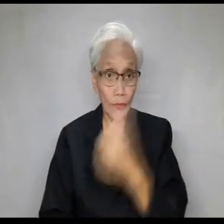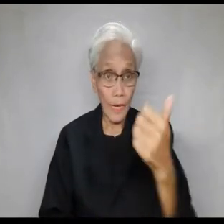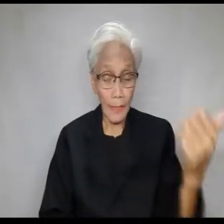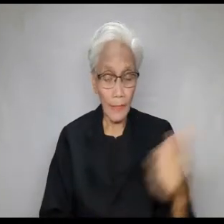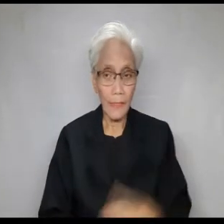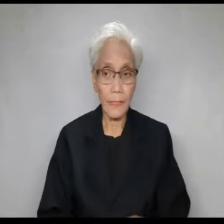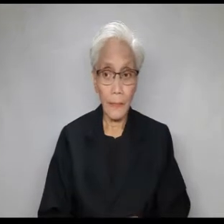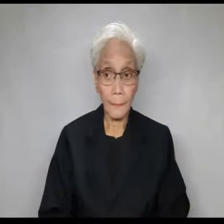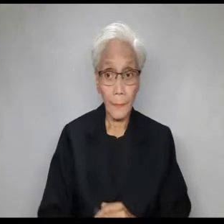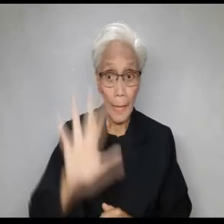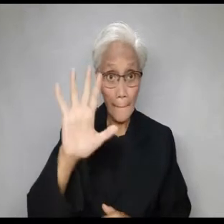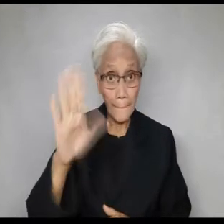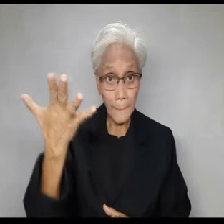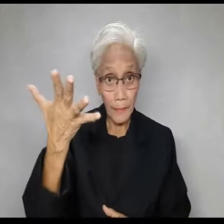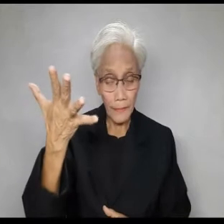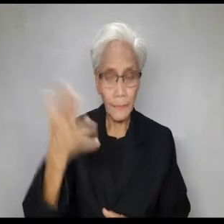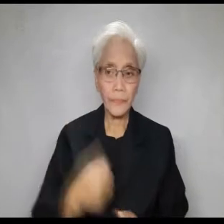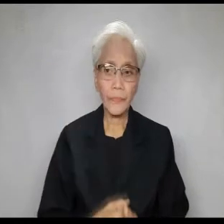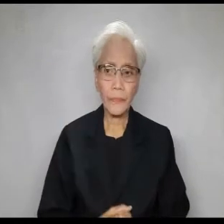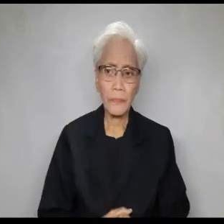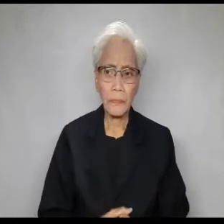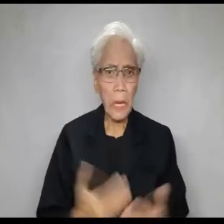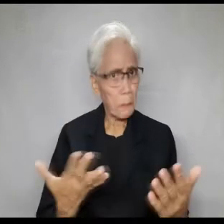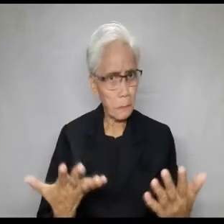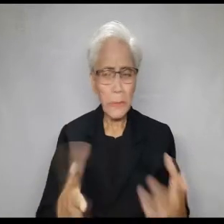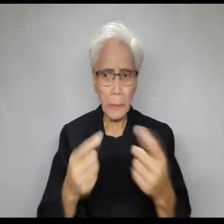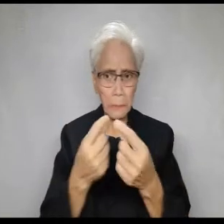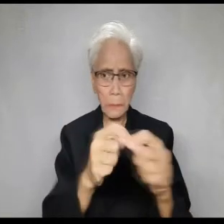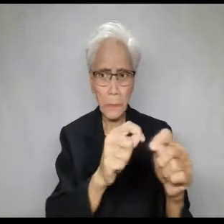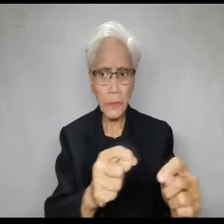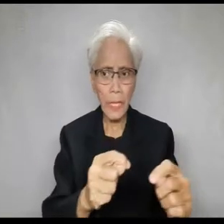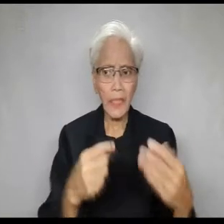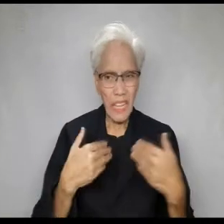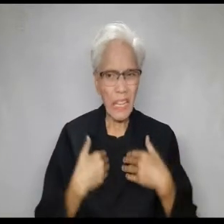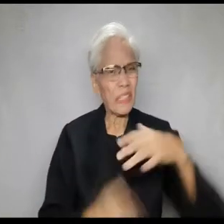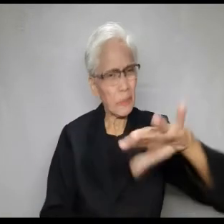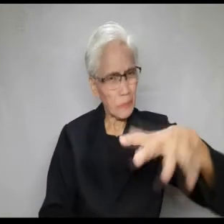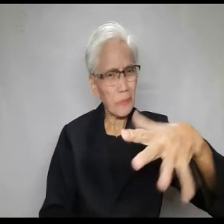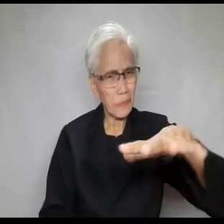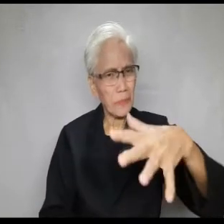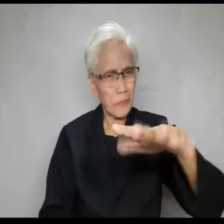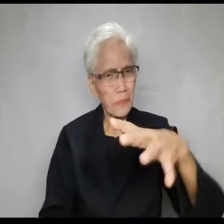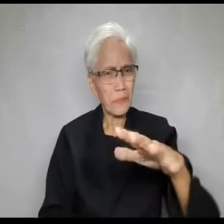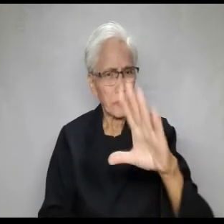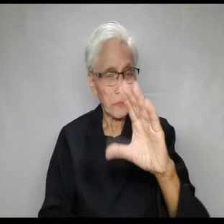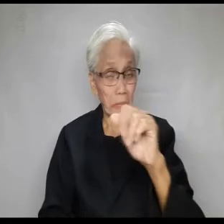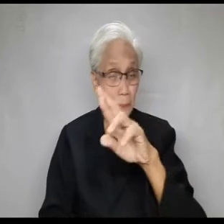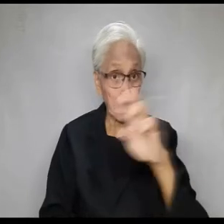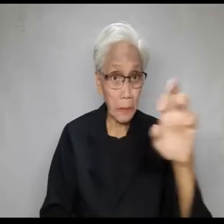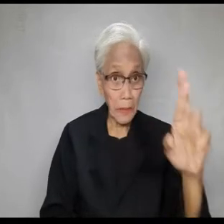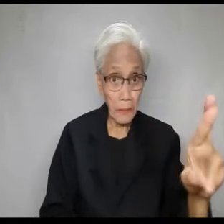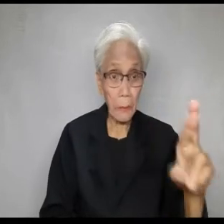others. The fifth mark is this: losers tend to have an unstable